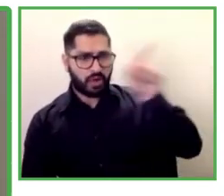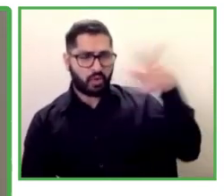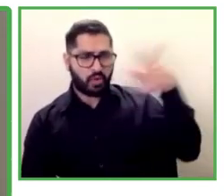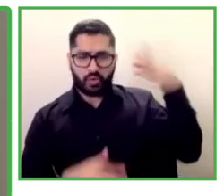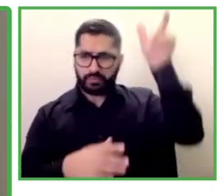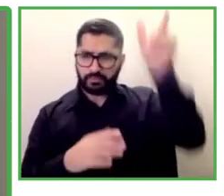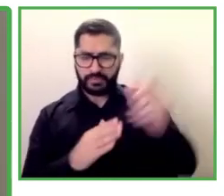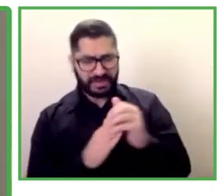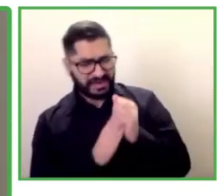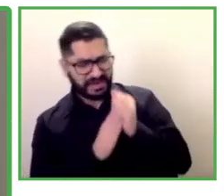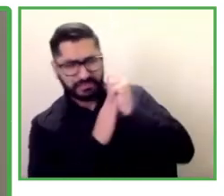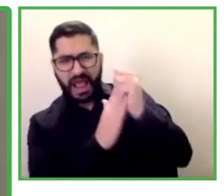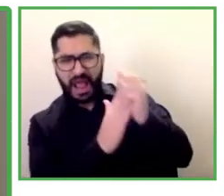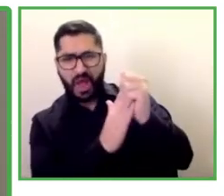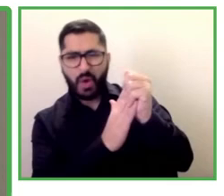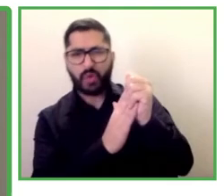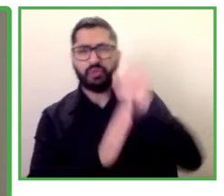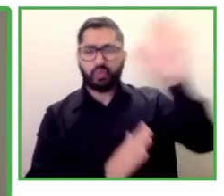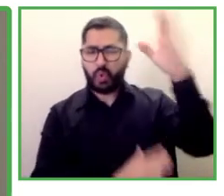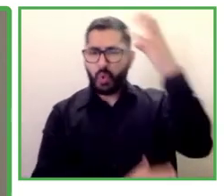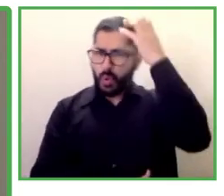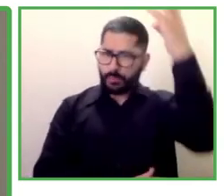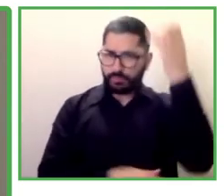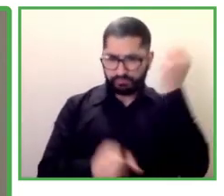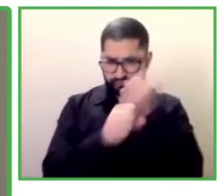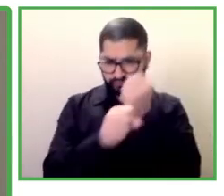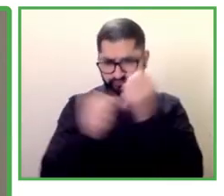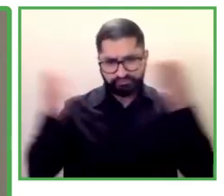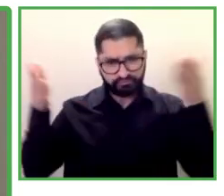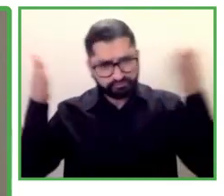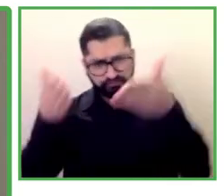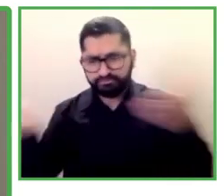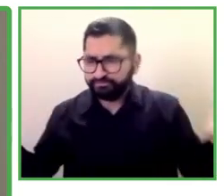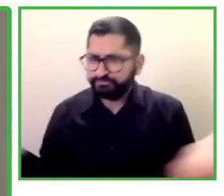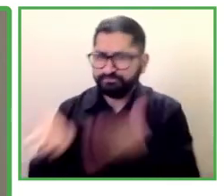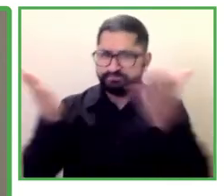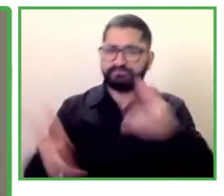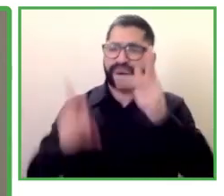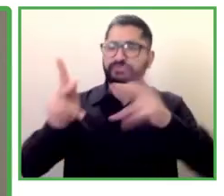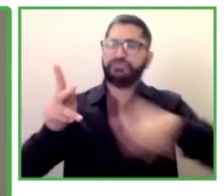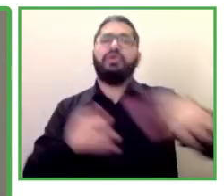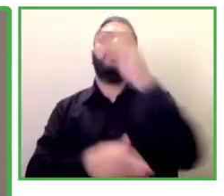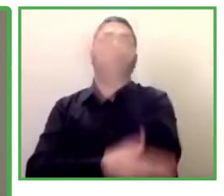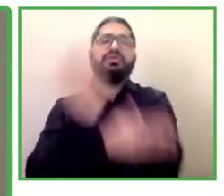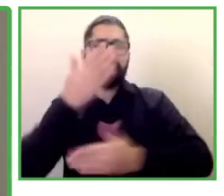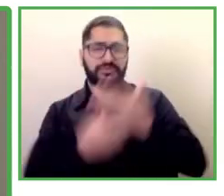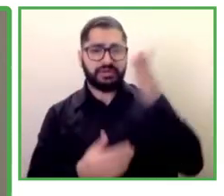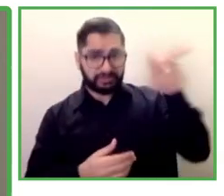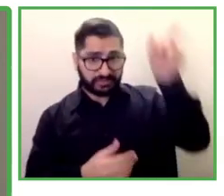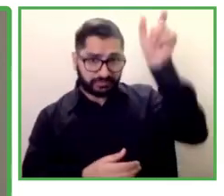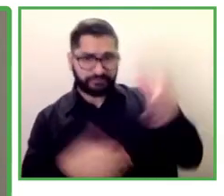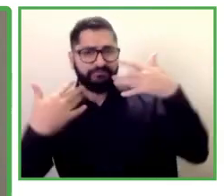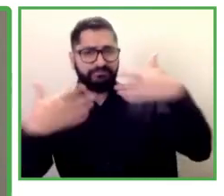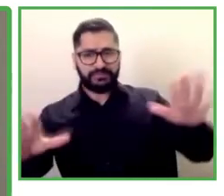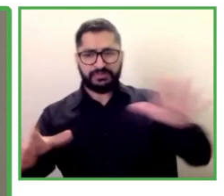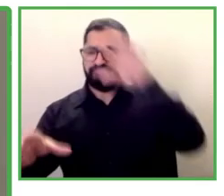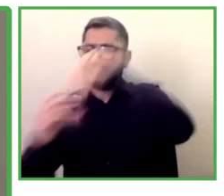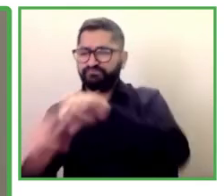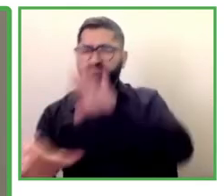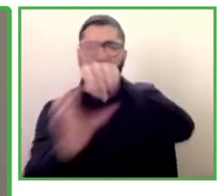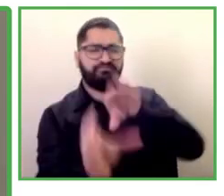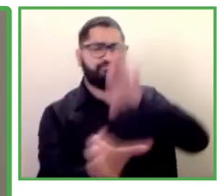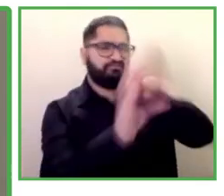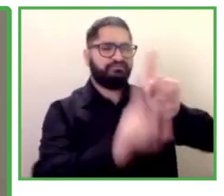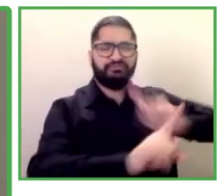Spain. She is in charge of the public policies for inclusive employment. She has participated in all of